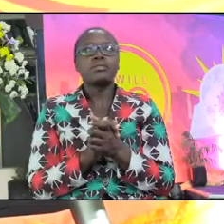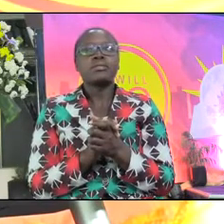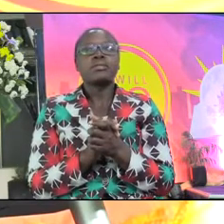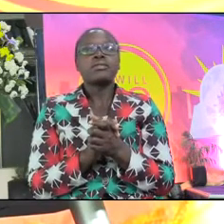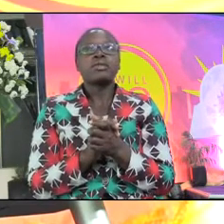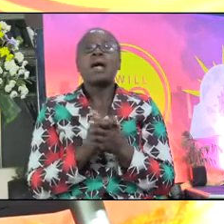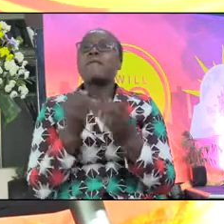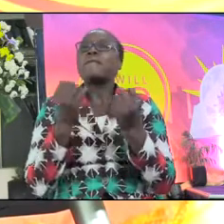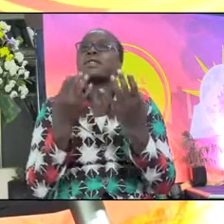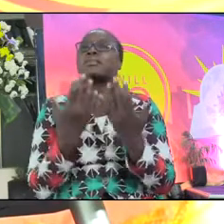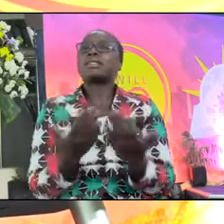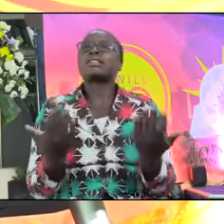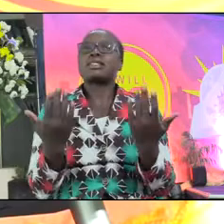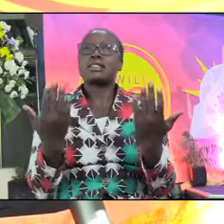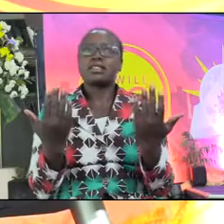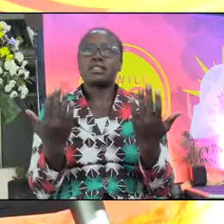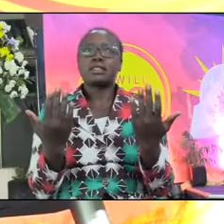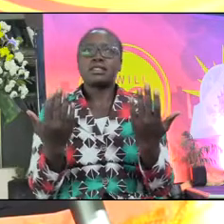There are too many things